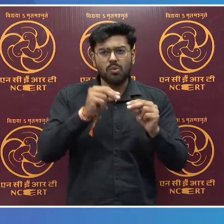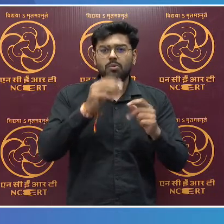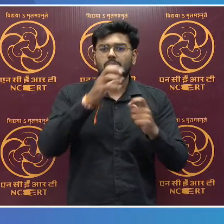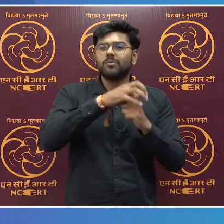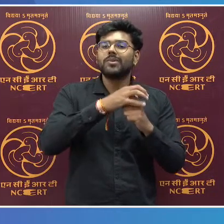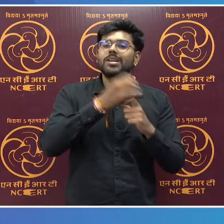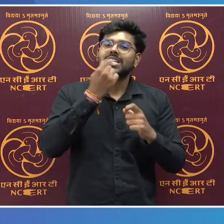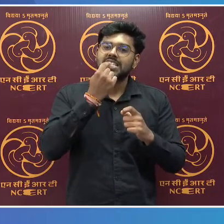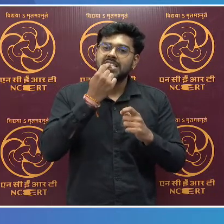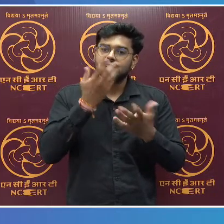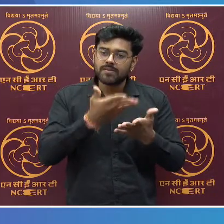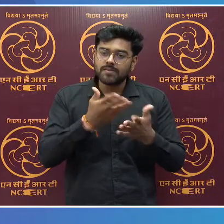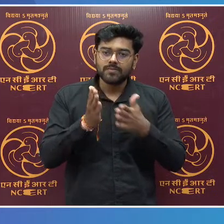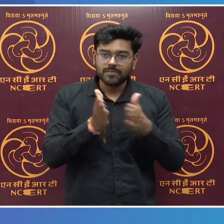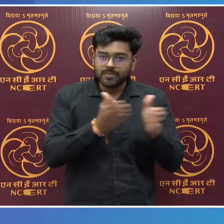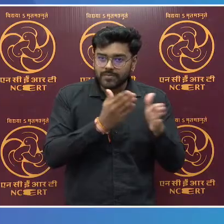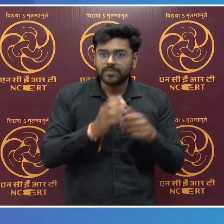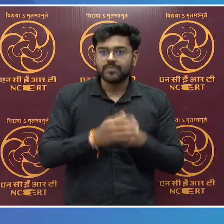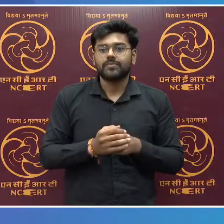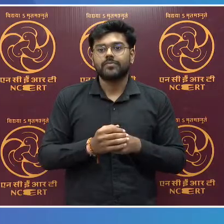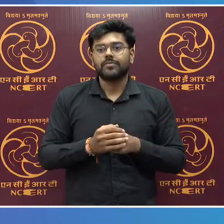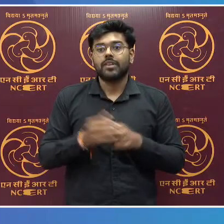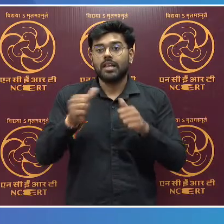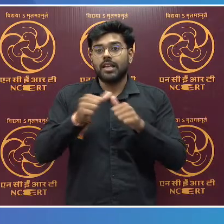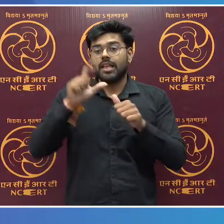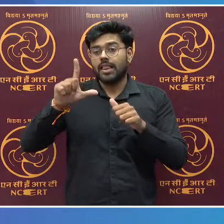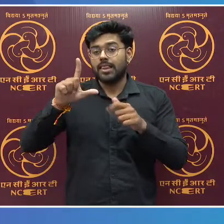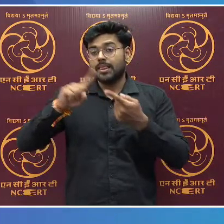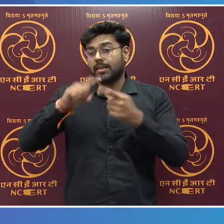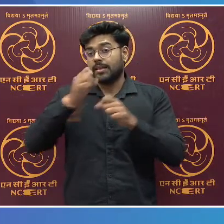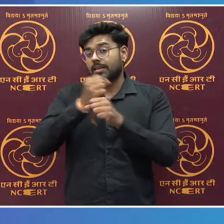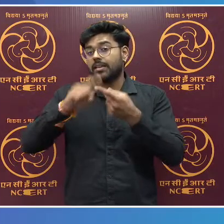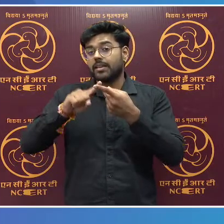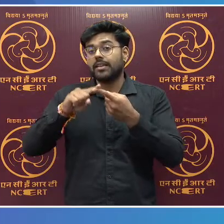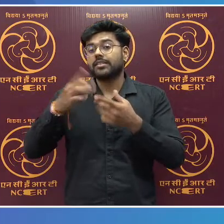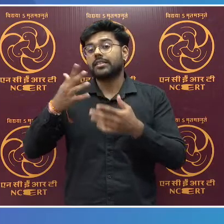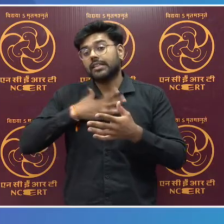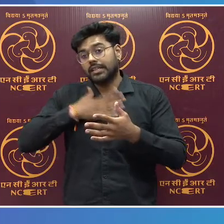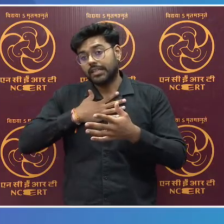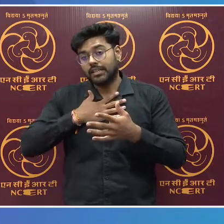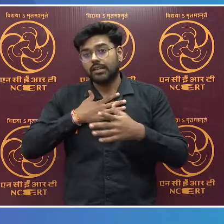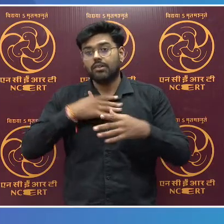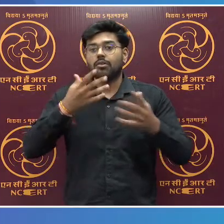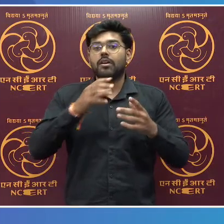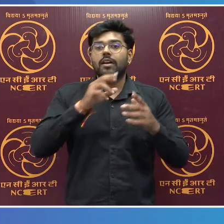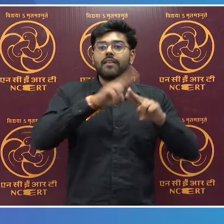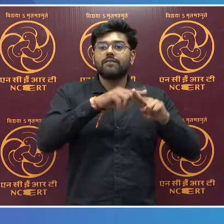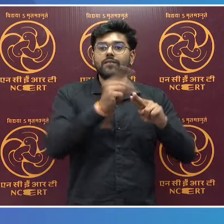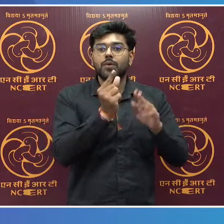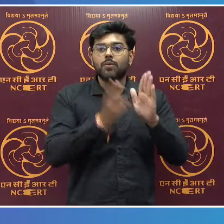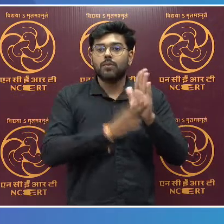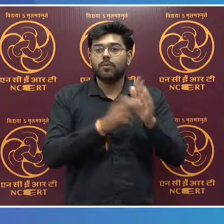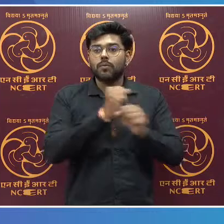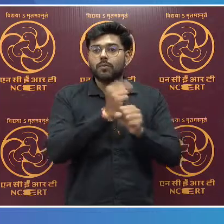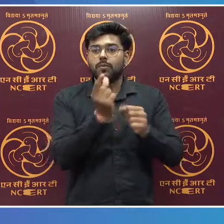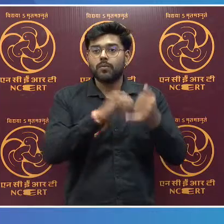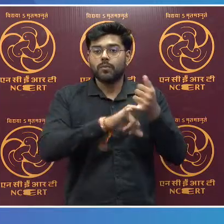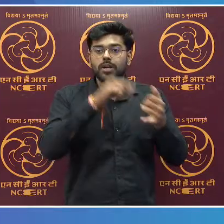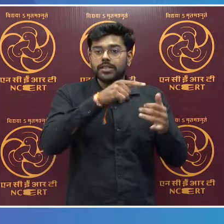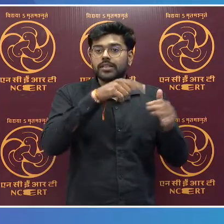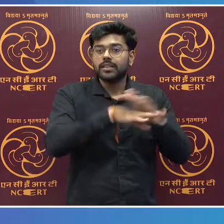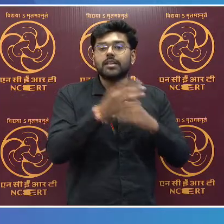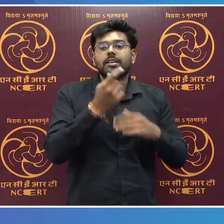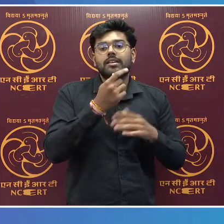and fungus. Algae are green, more of them they are green, and fungus, they are non-green because they do not have chlorophyll present in